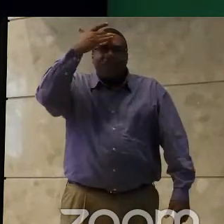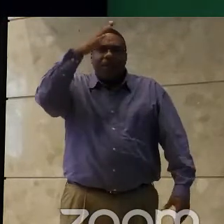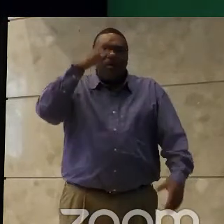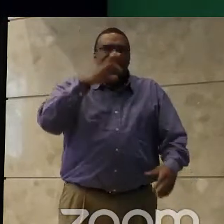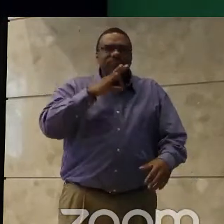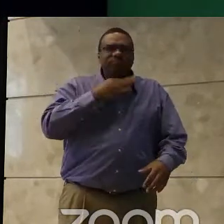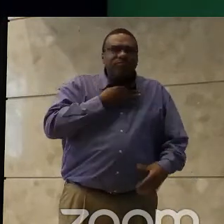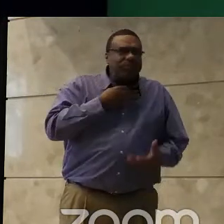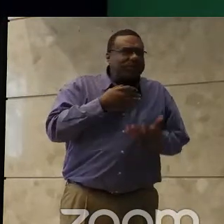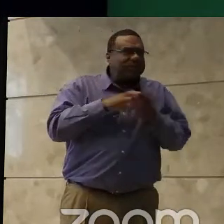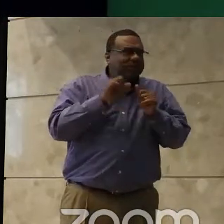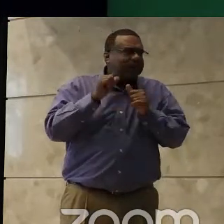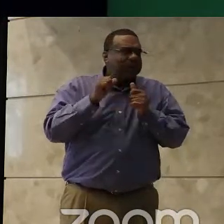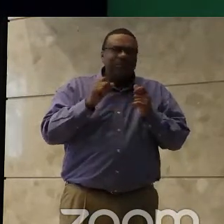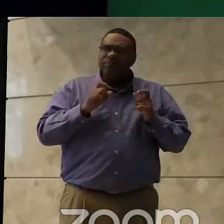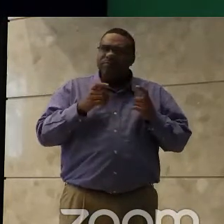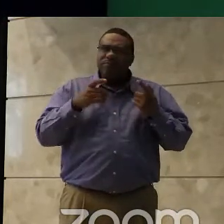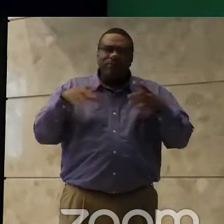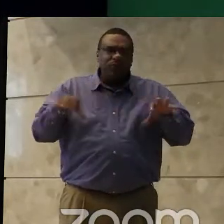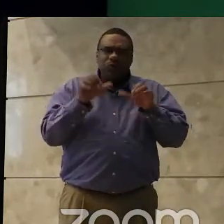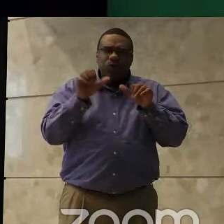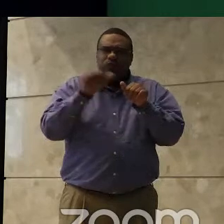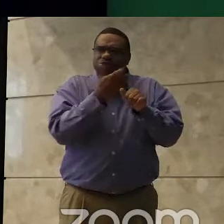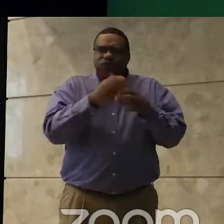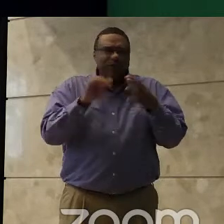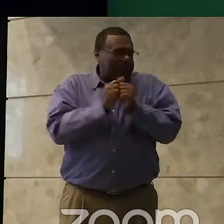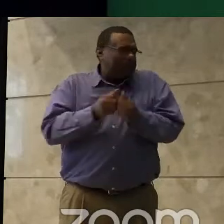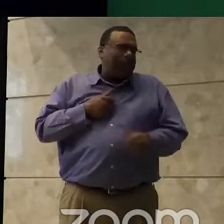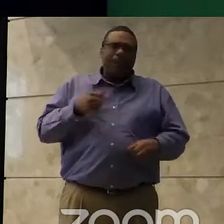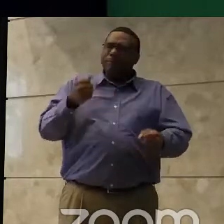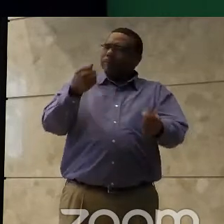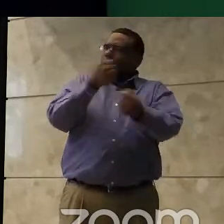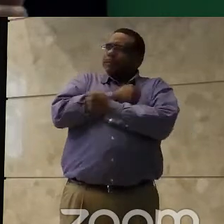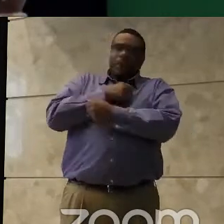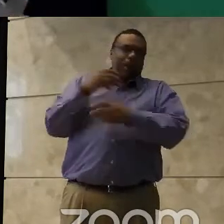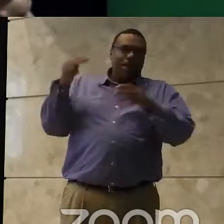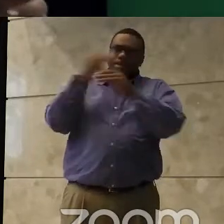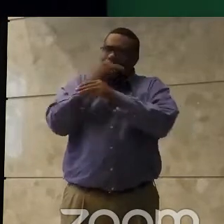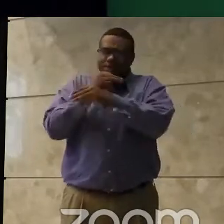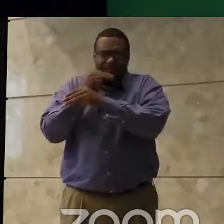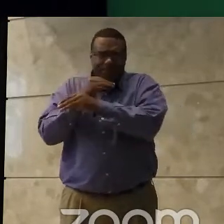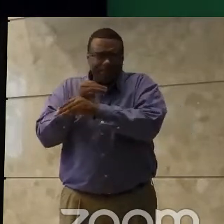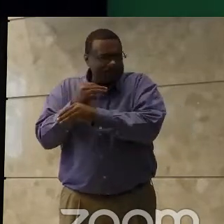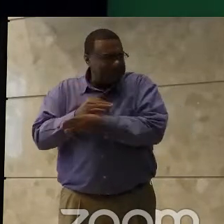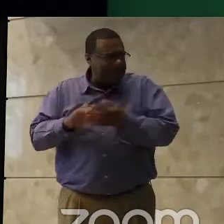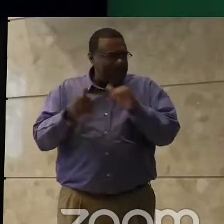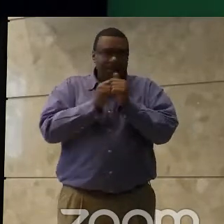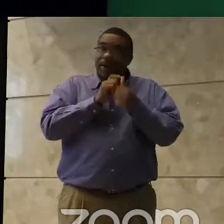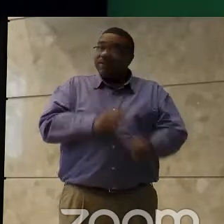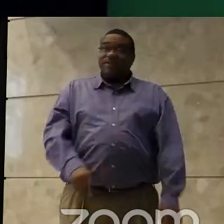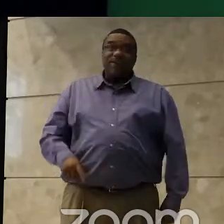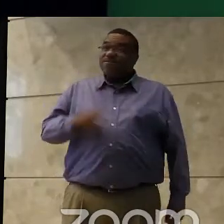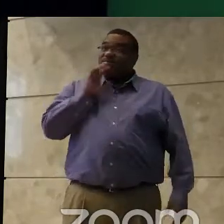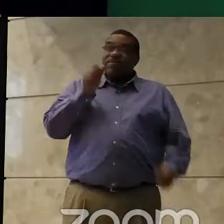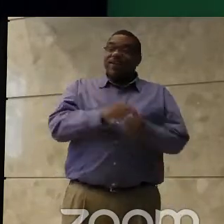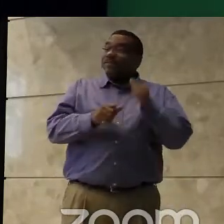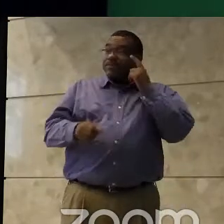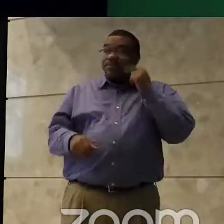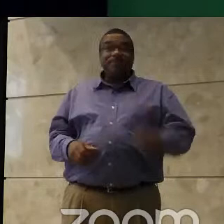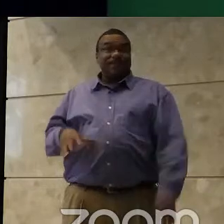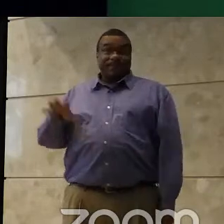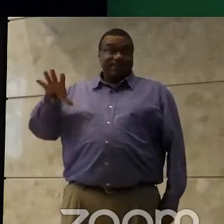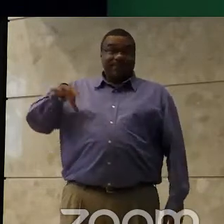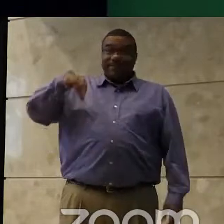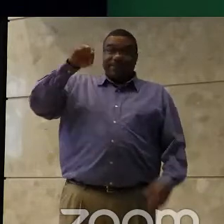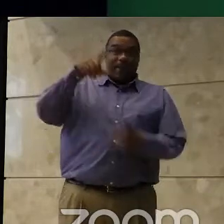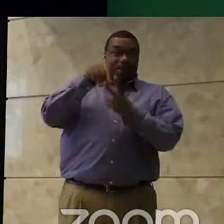you have. And I was ready to do that. I loved the math. I got goosebumps during math. I got kicked for math. The teacher would say, here